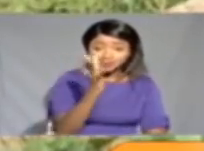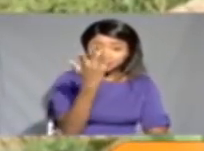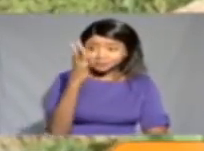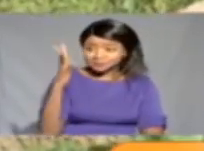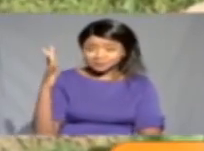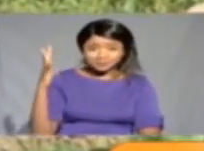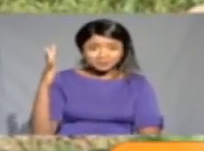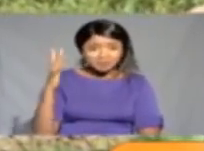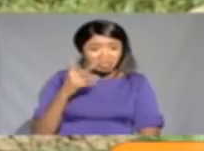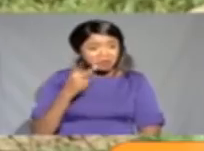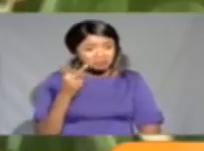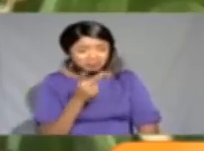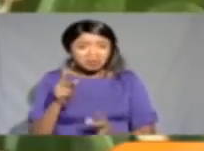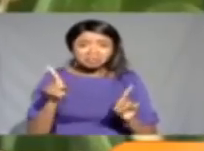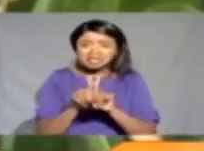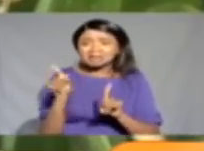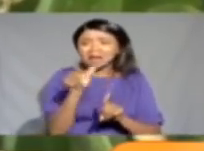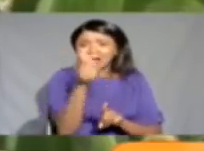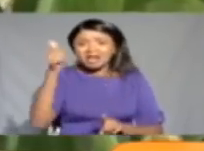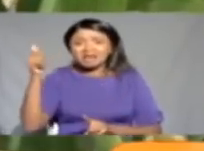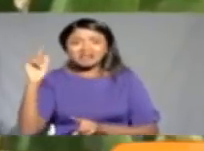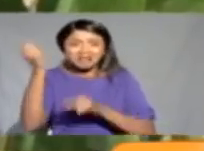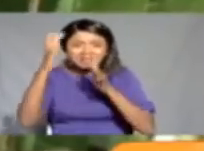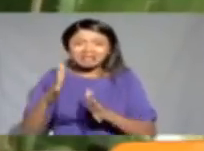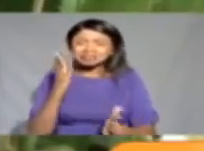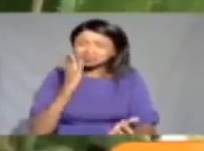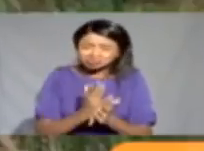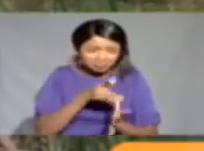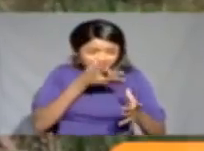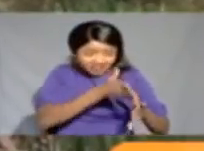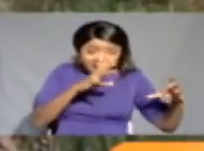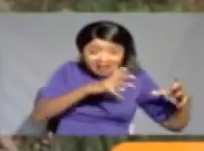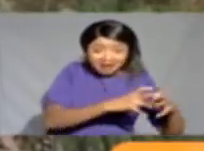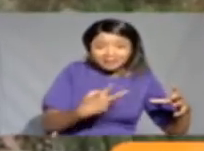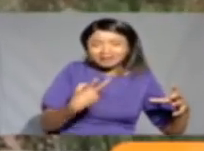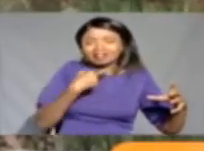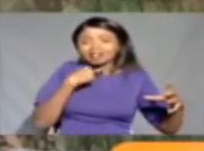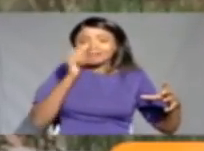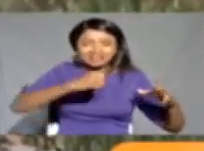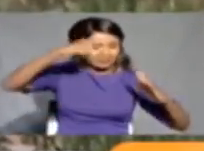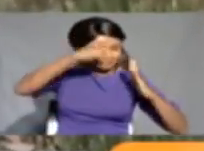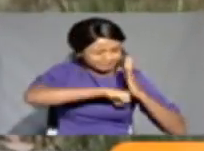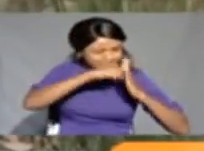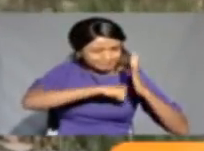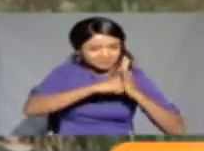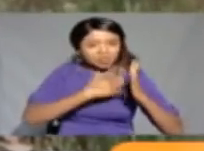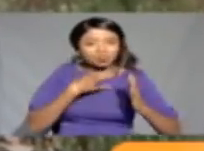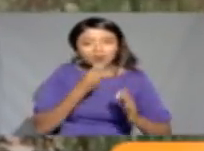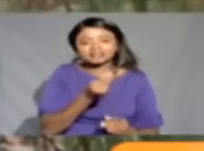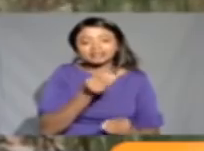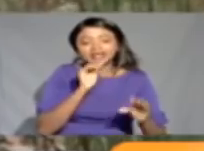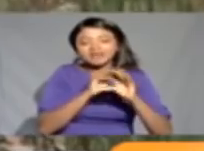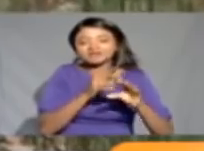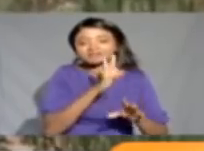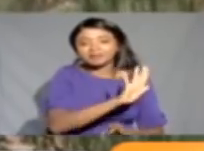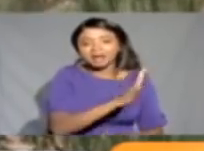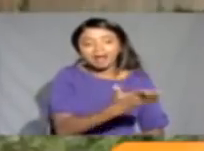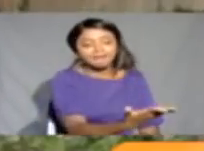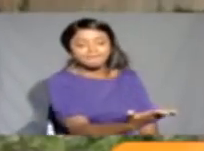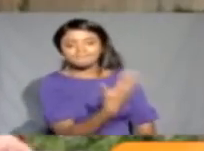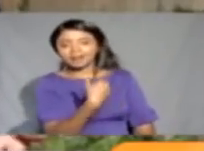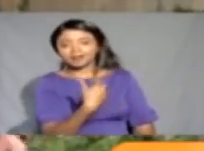Wanjiru and hundreds of Kenyans trapped in the Suraya Group scheme will have to push harder to have their investments